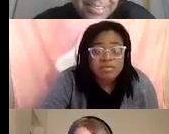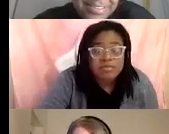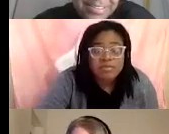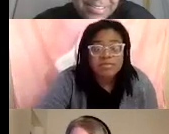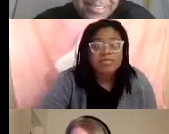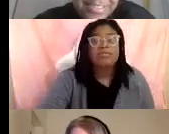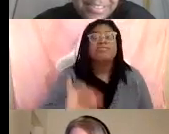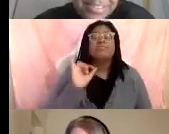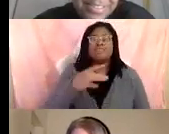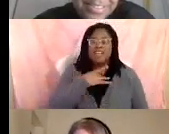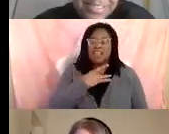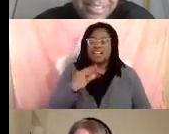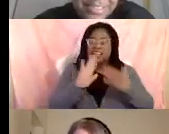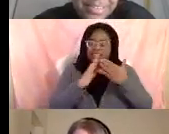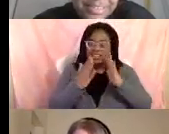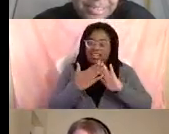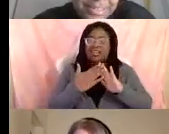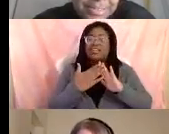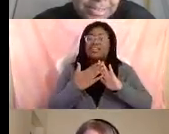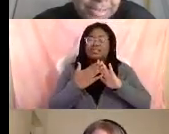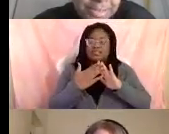I like the one with the city and then.